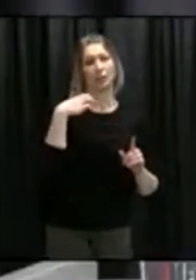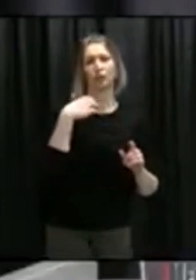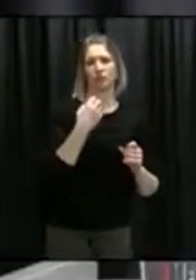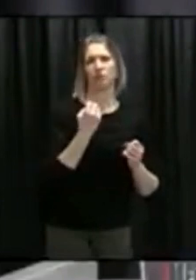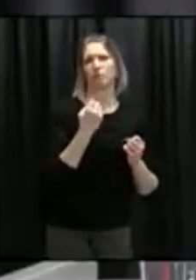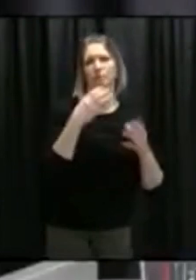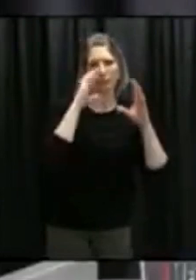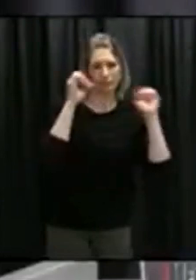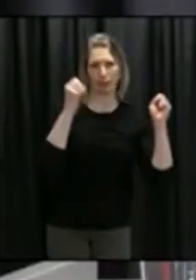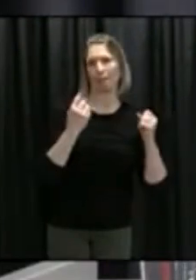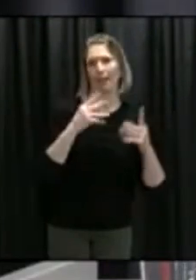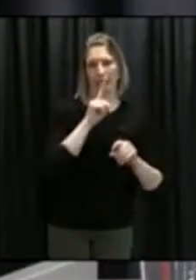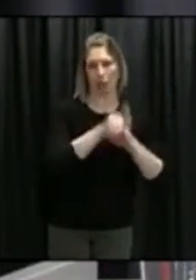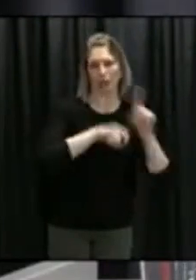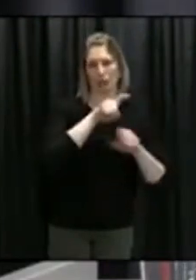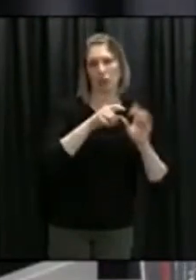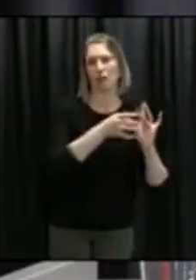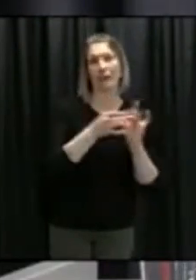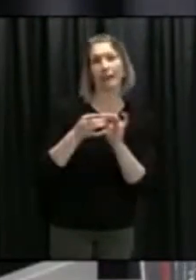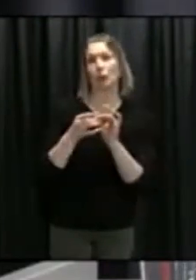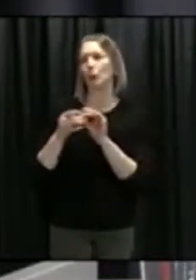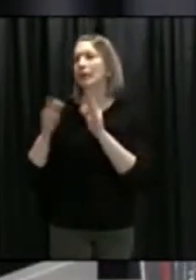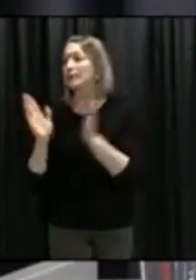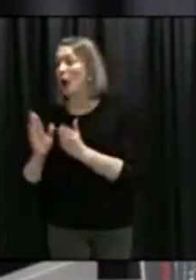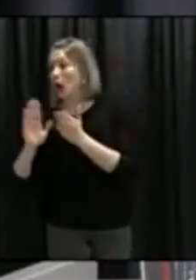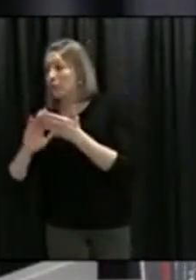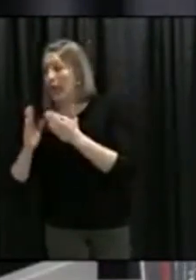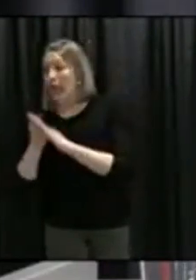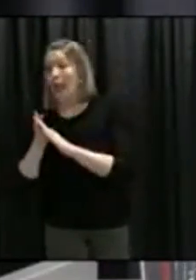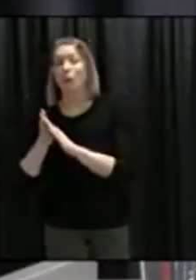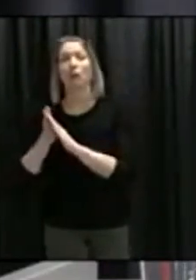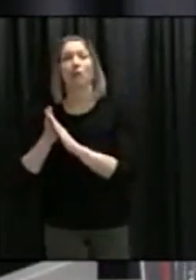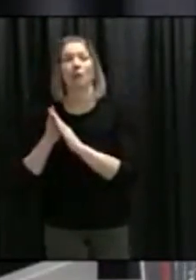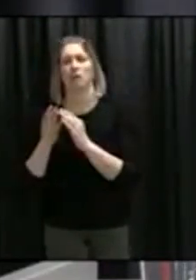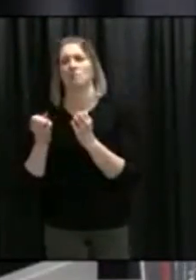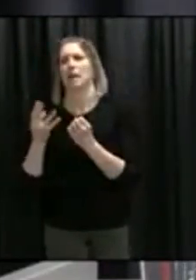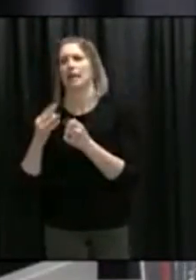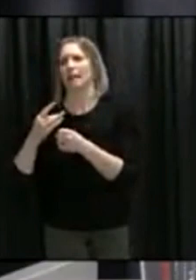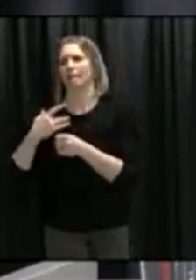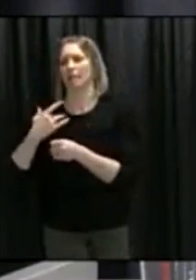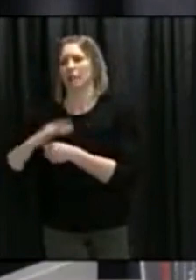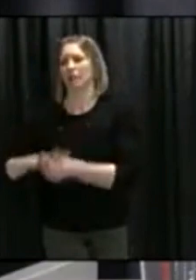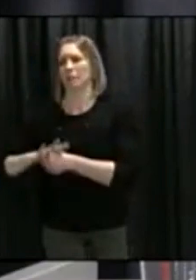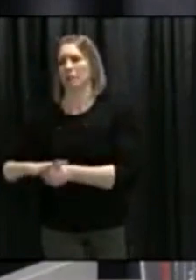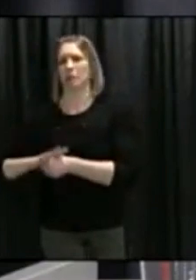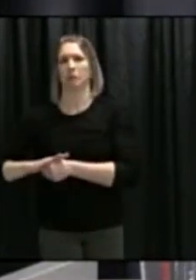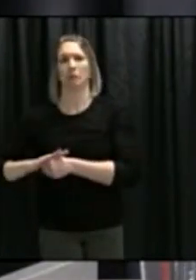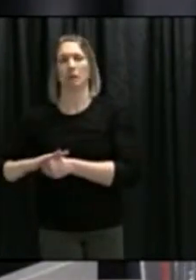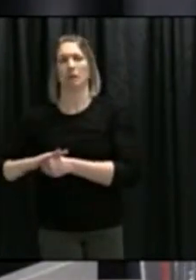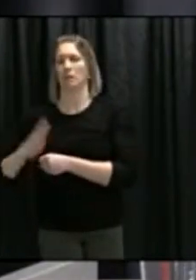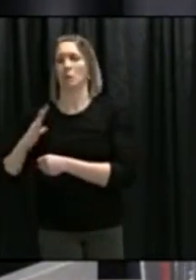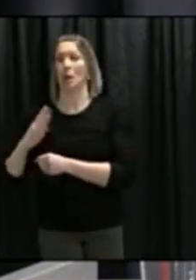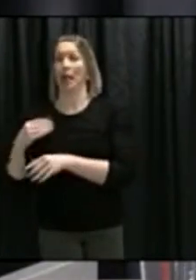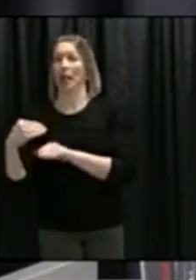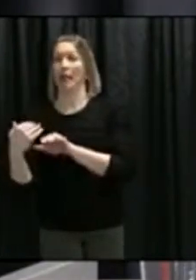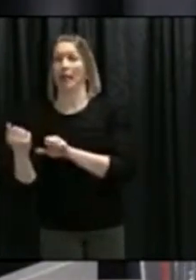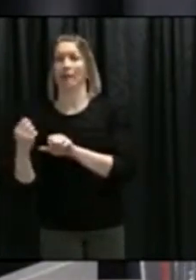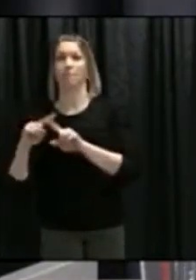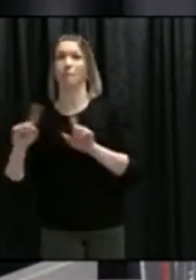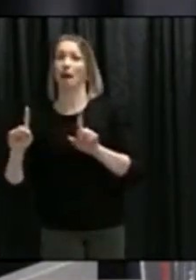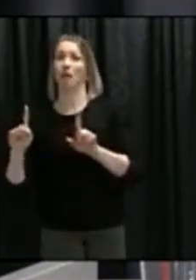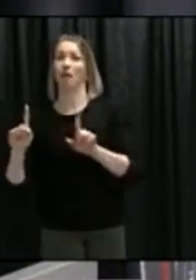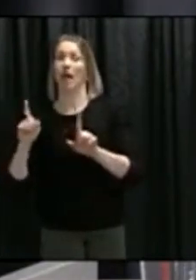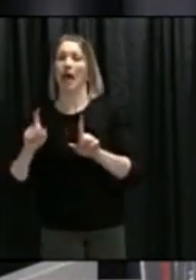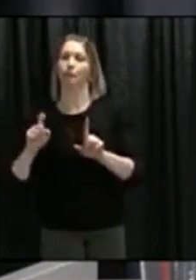essential? Is it necessary because you're an essential worker? Is it necessary because of personal health or